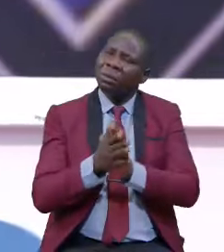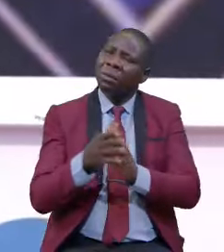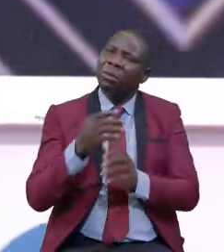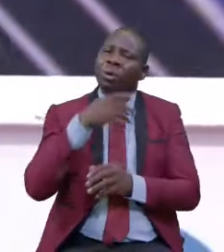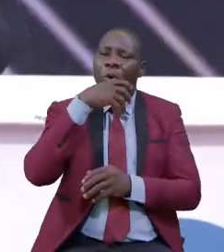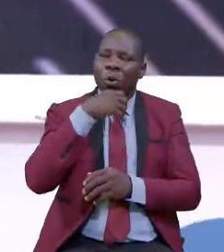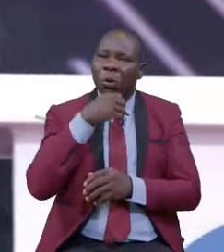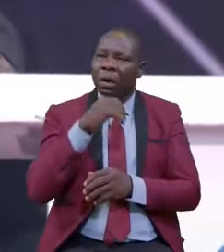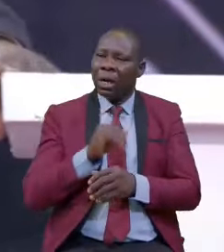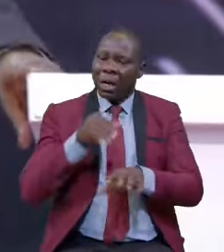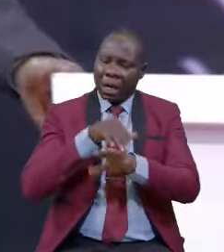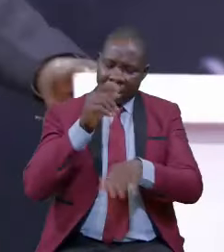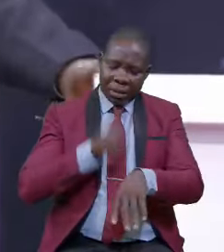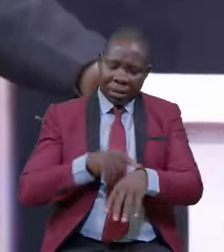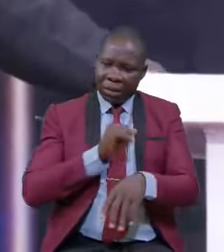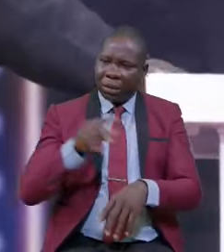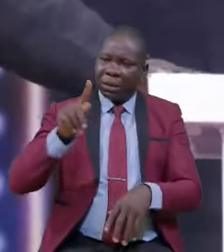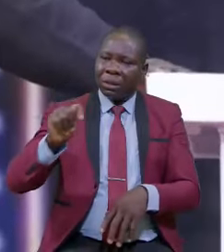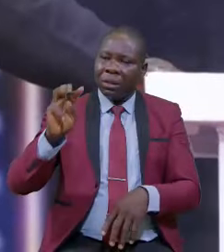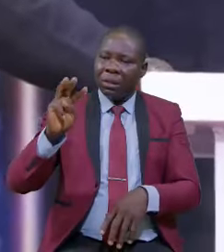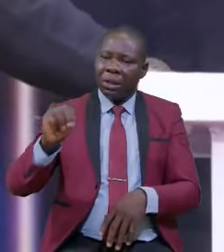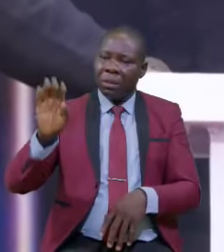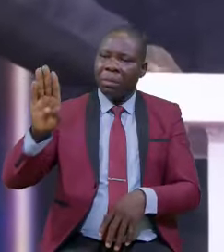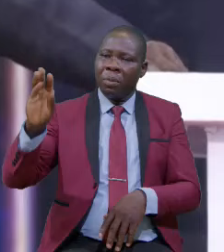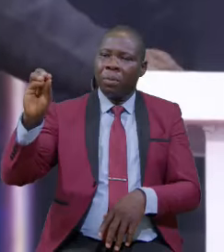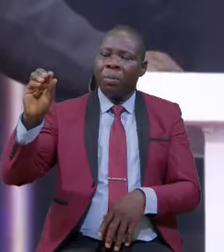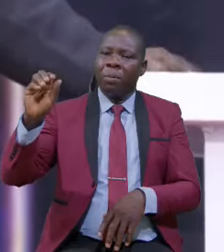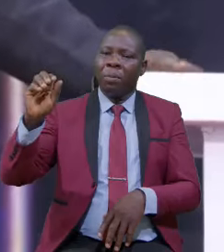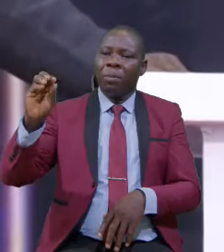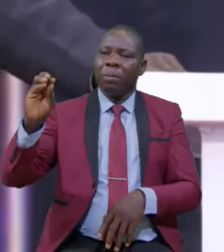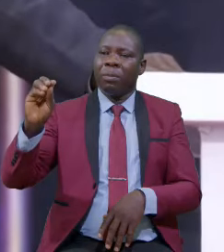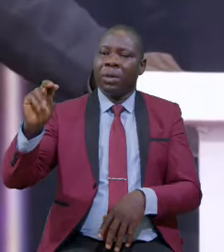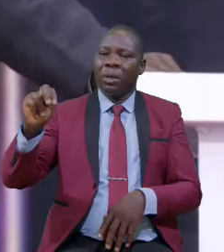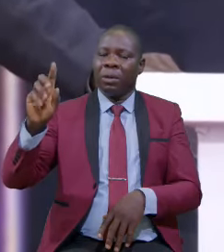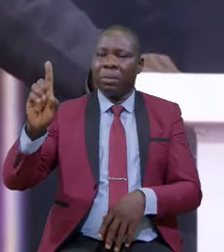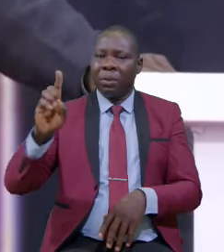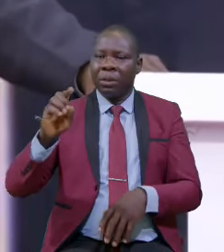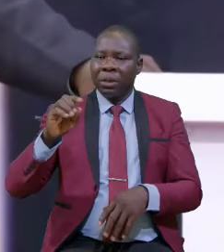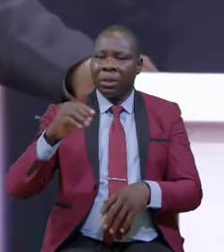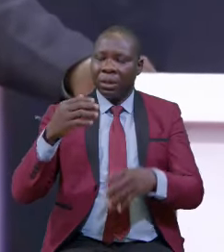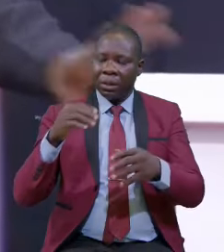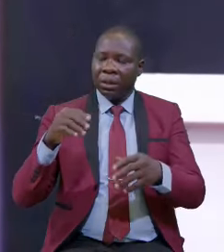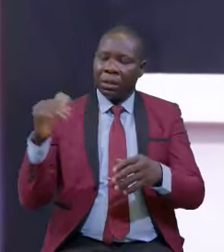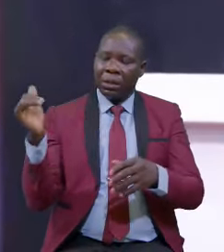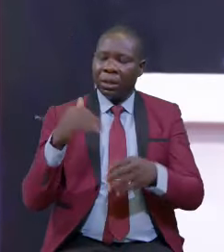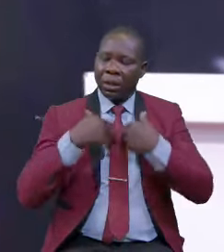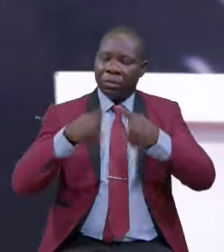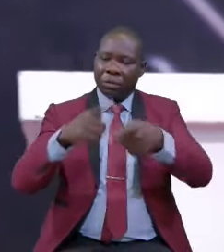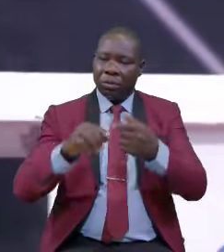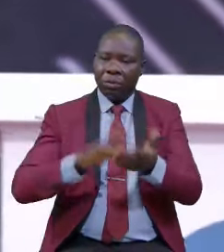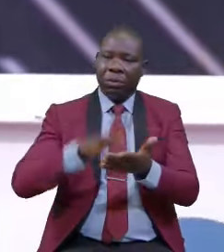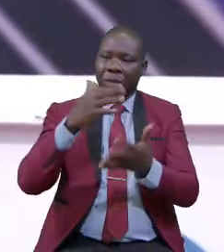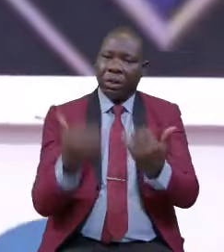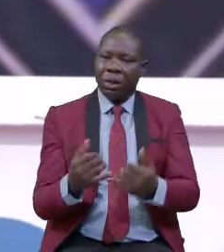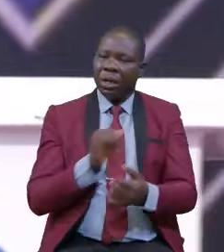glory now. And when he, you know, just a word and they are gone. And I said, if I could. I used to say, if